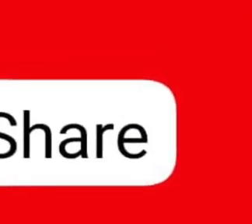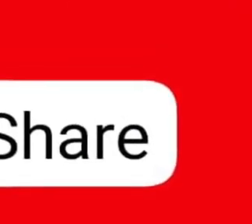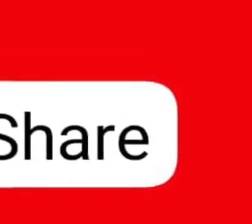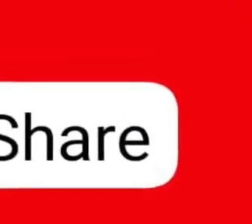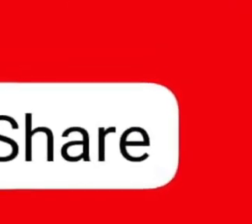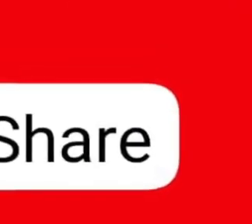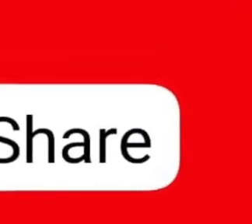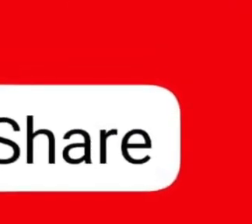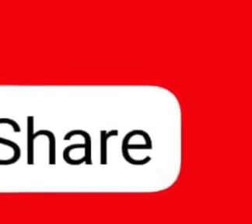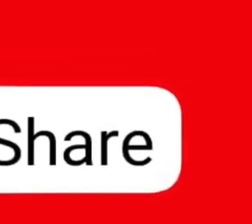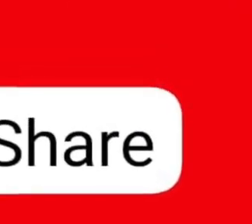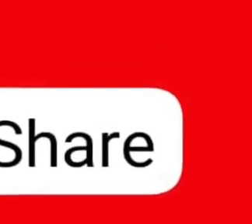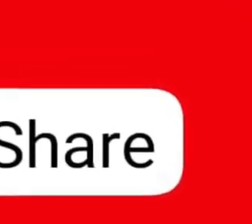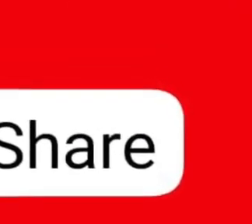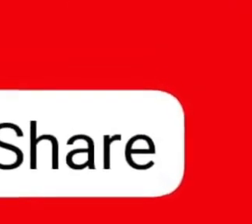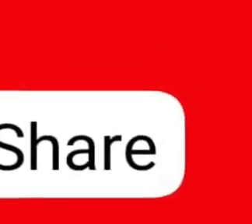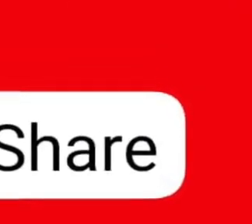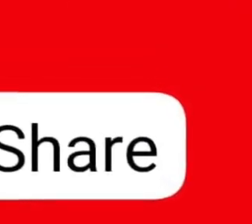Thank you.